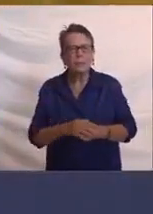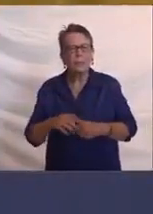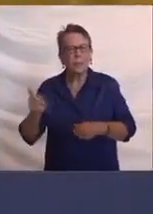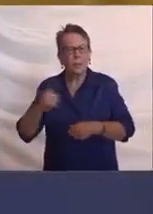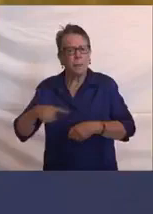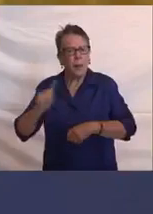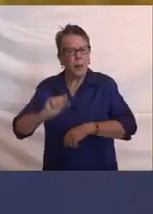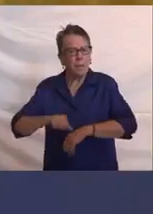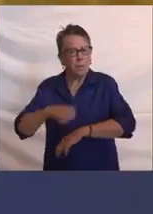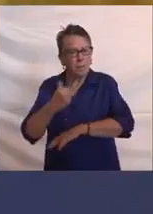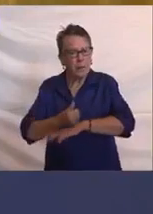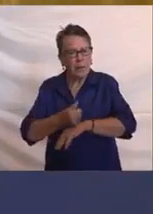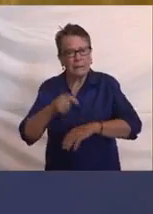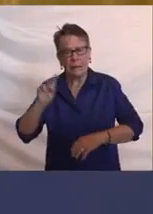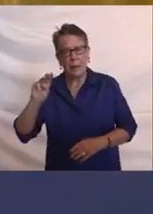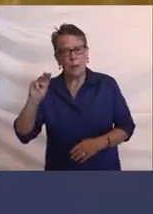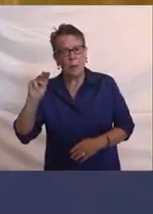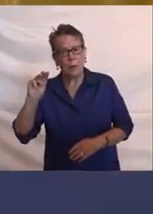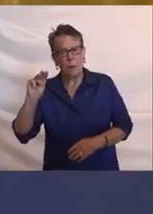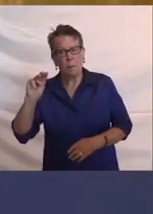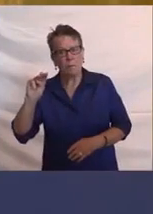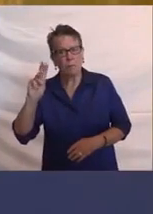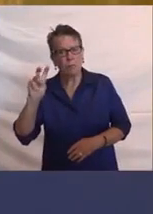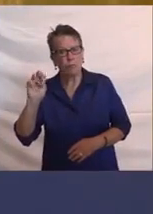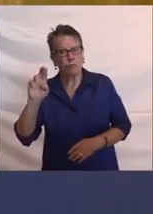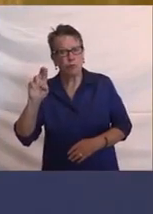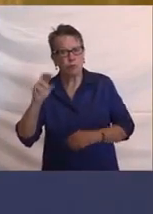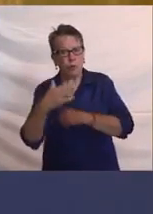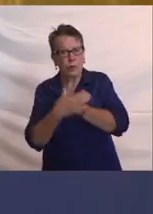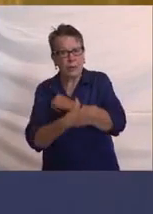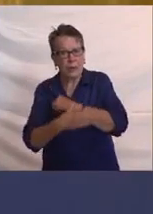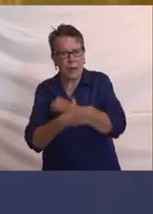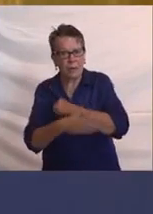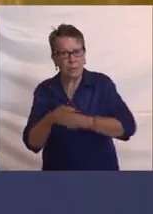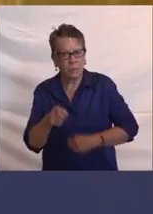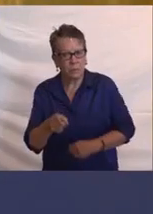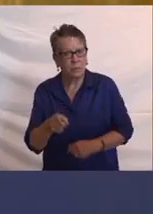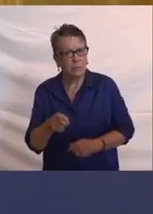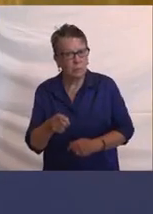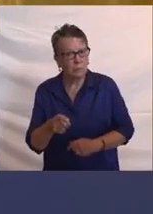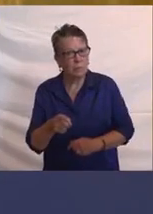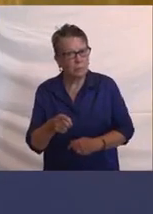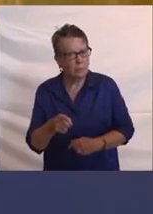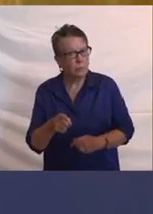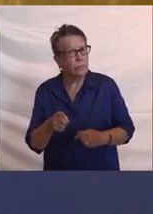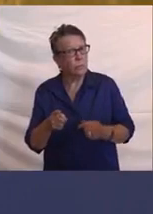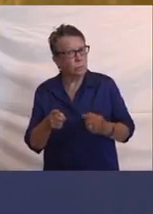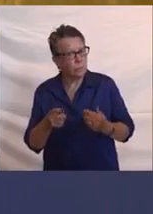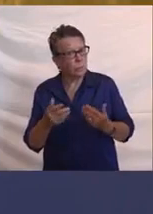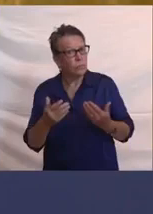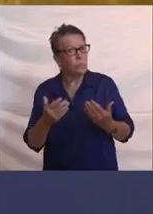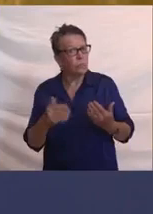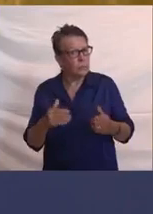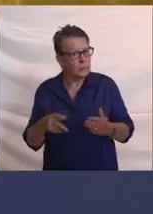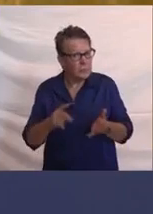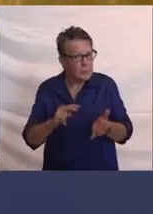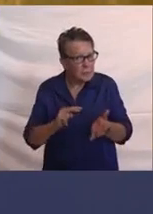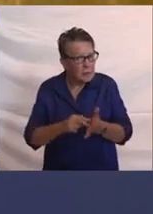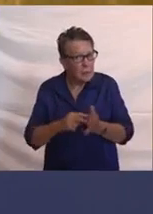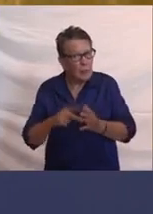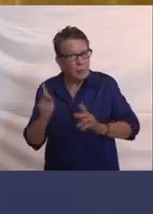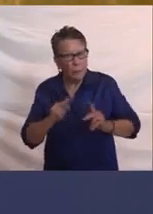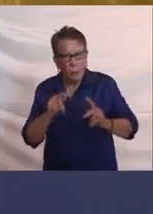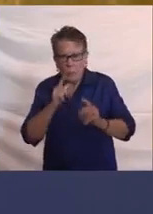sir. So that's not a spot for individuals or small businesses to go to. That is the sort of I would call it